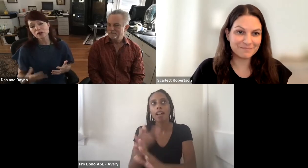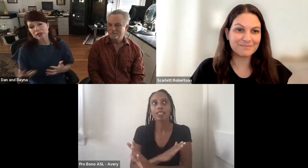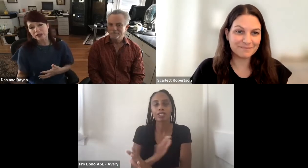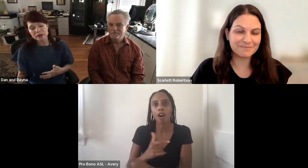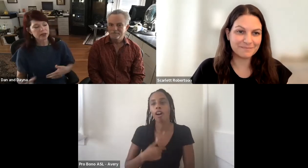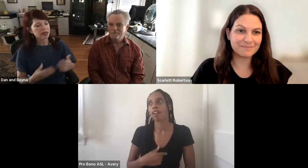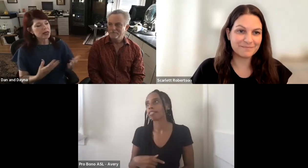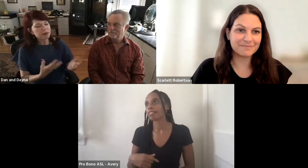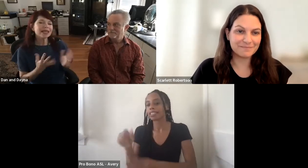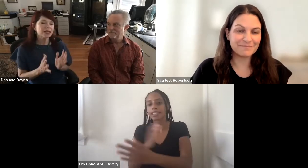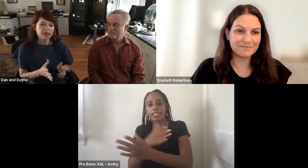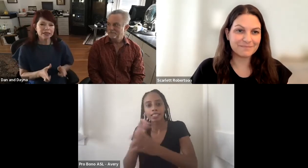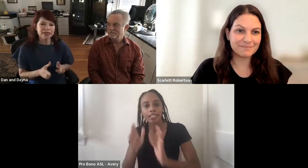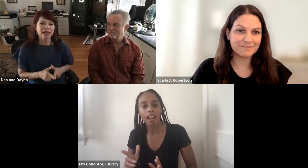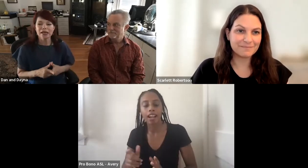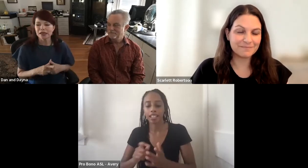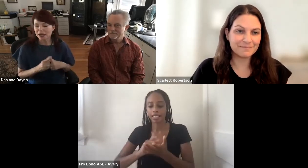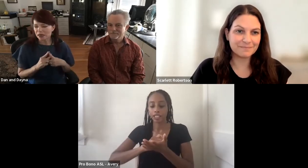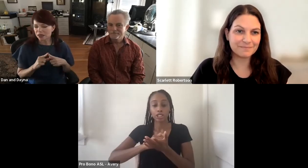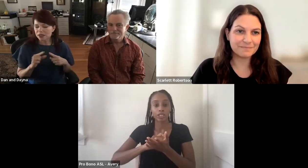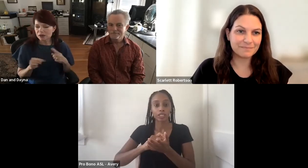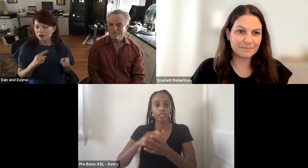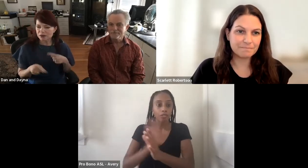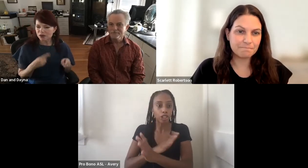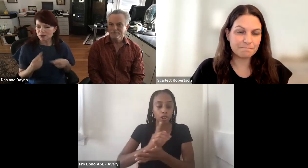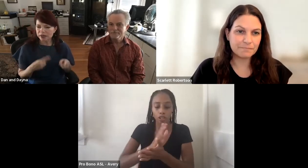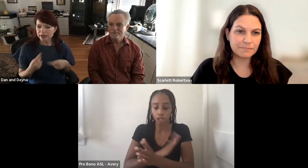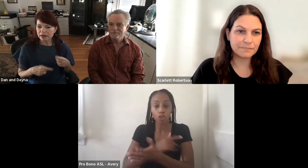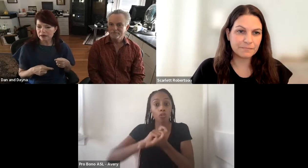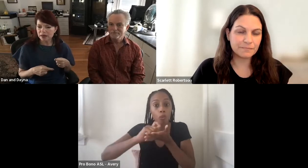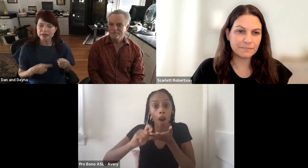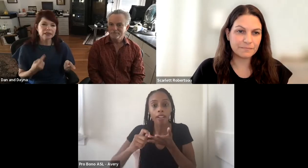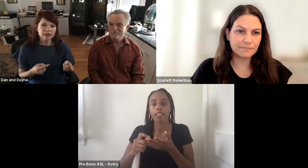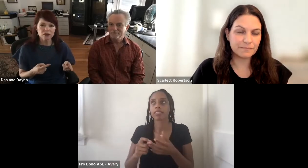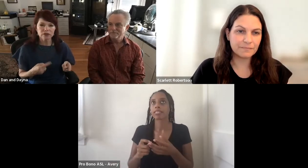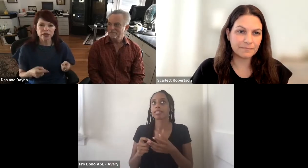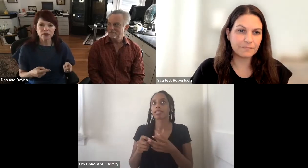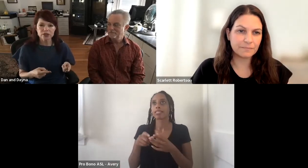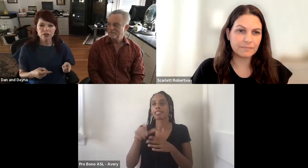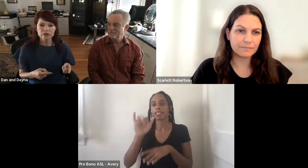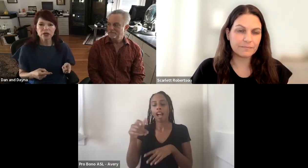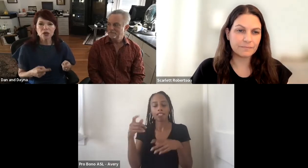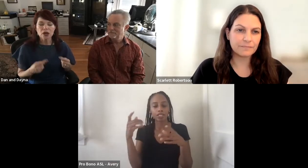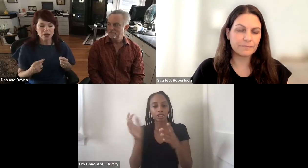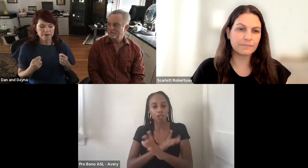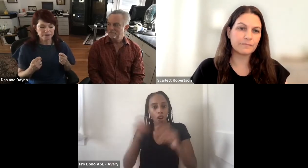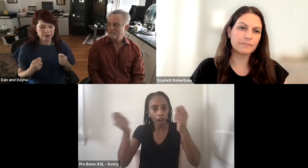Leonard Cohen, it's Hallelujah. But then the next day, still sort of mulling that question